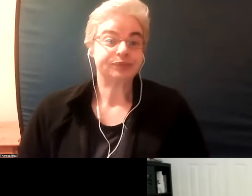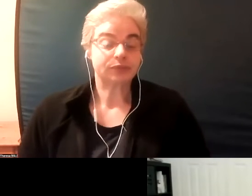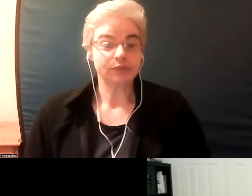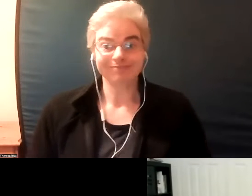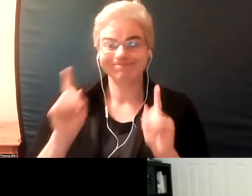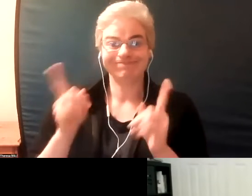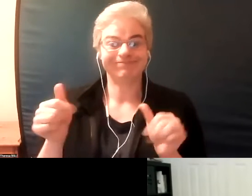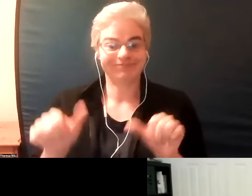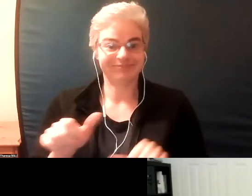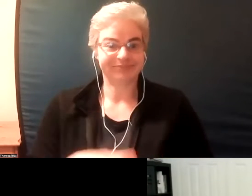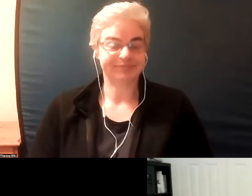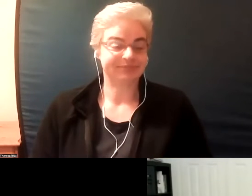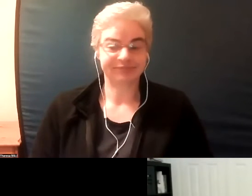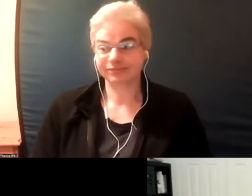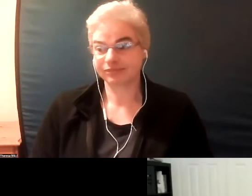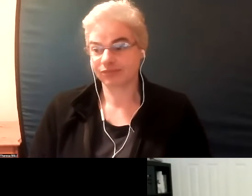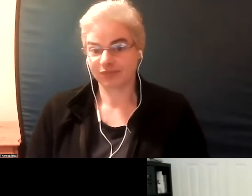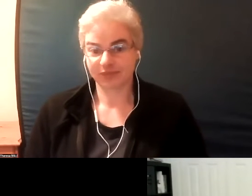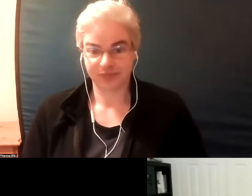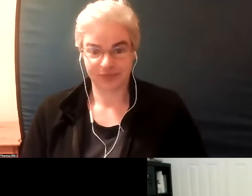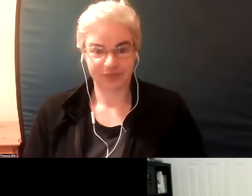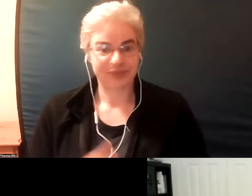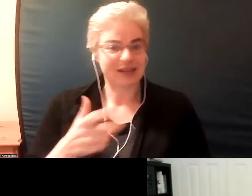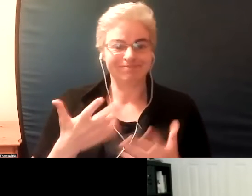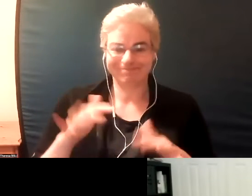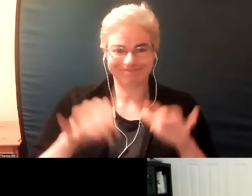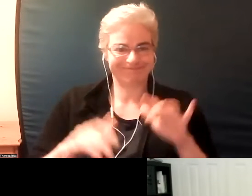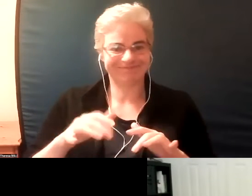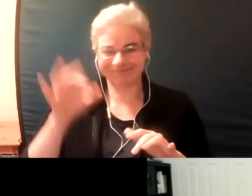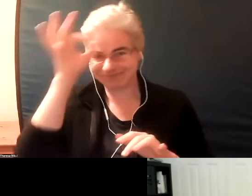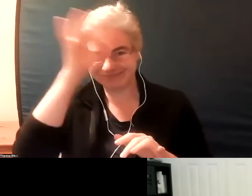It's because it's down here. This is also using somebody else's